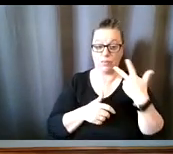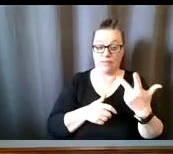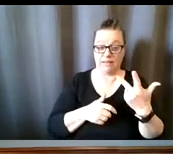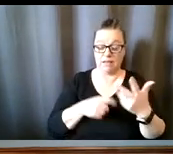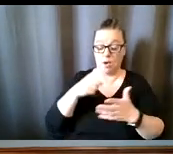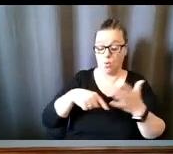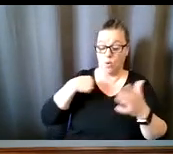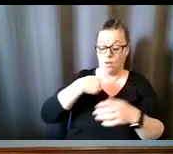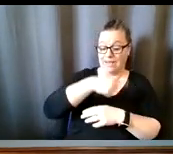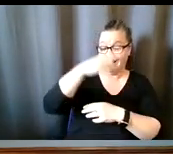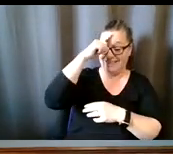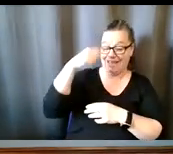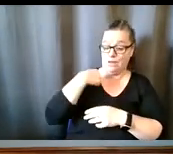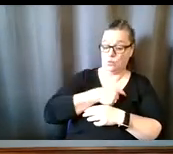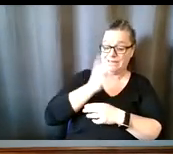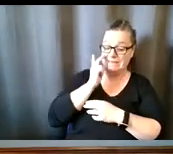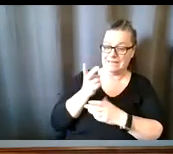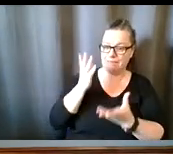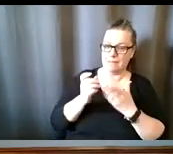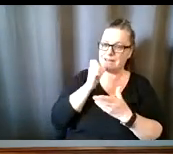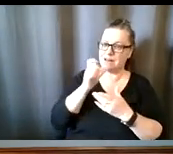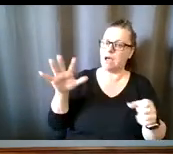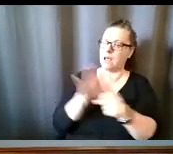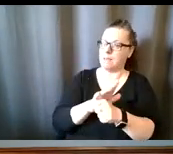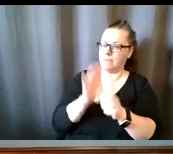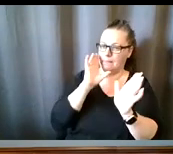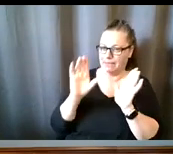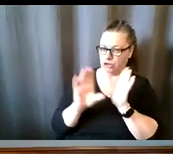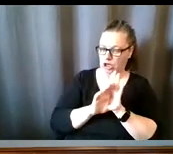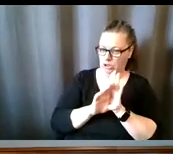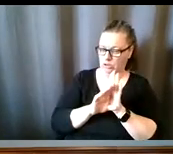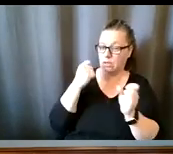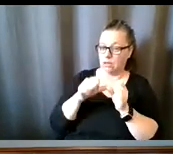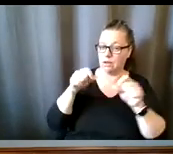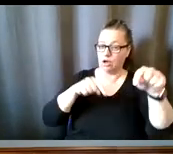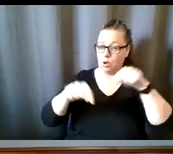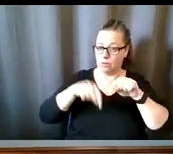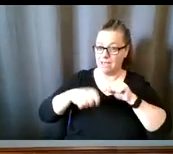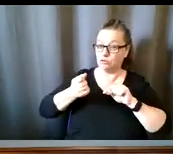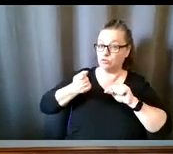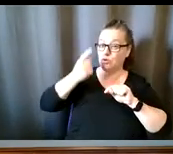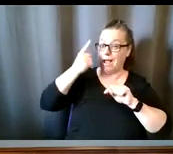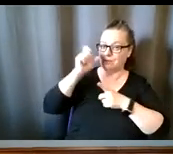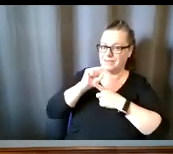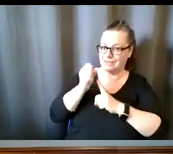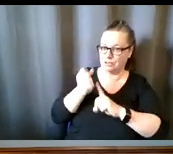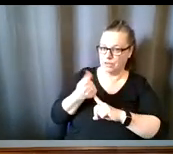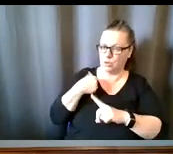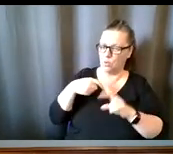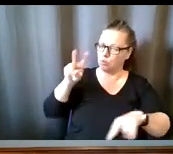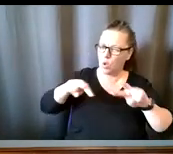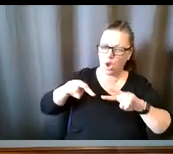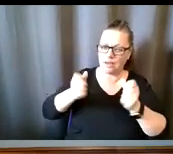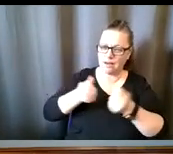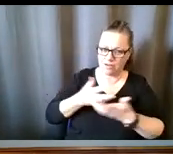we think we see may not always be a complete picture. Remember, we're going back to grasp the situation. We want to look at everything.